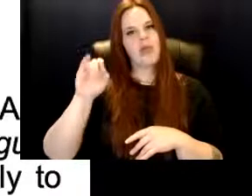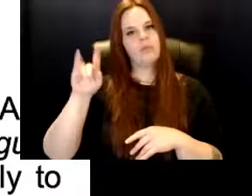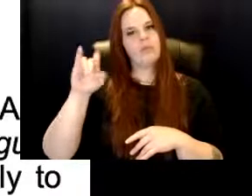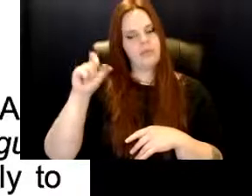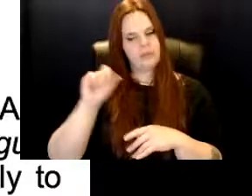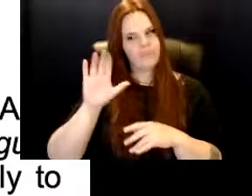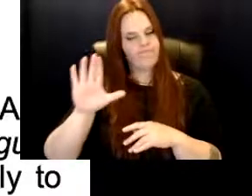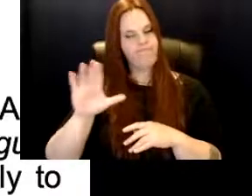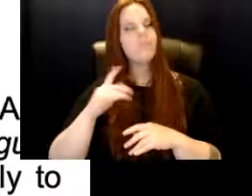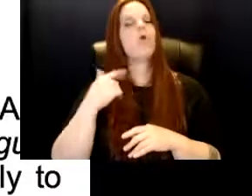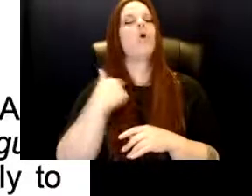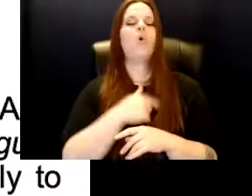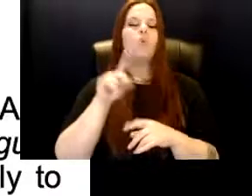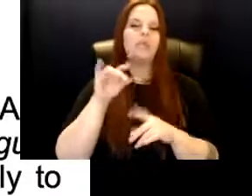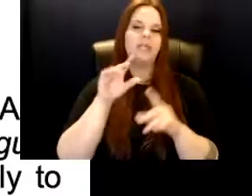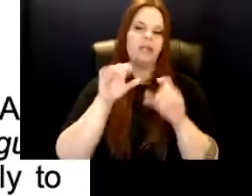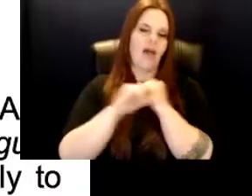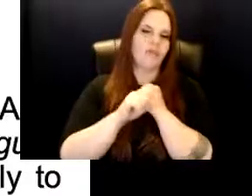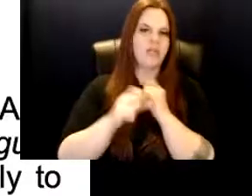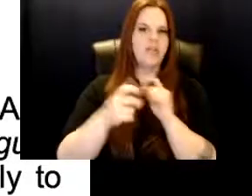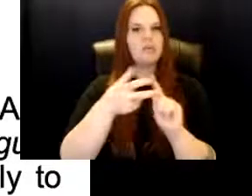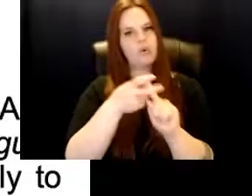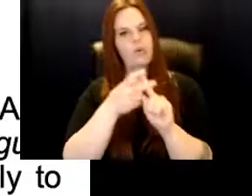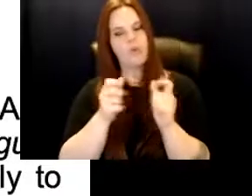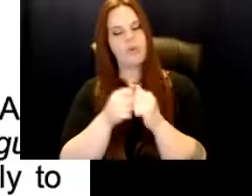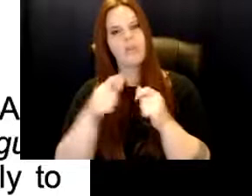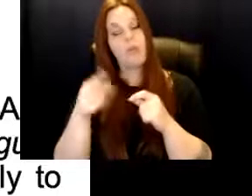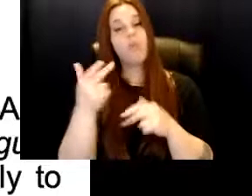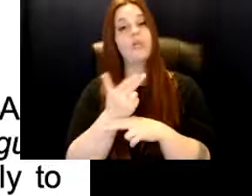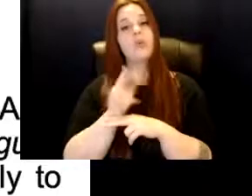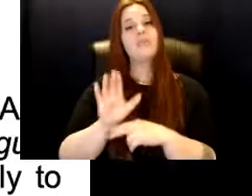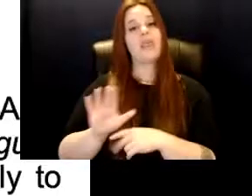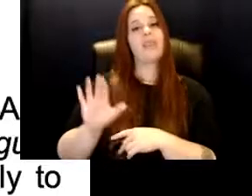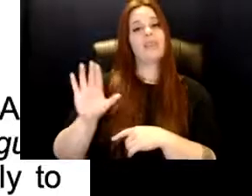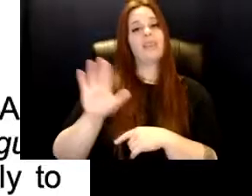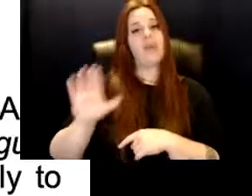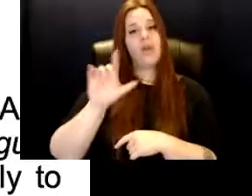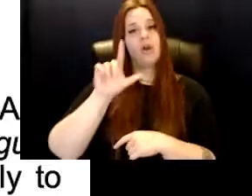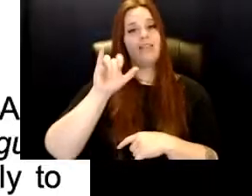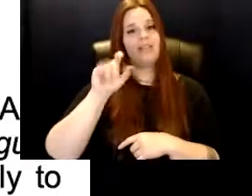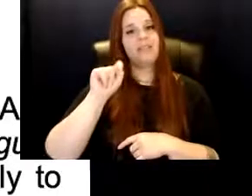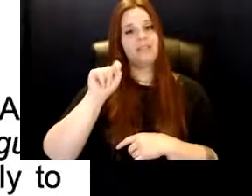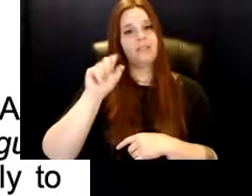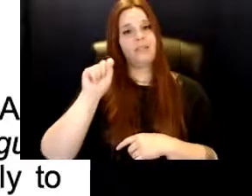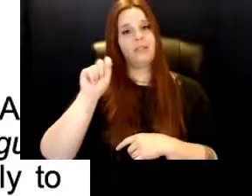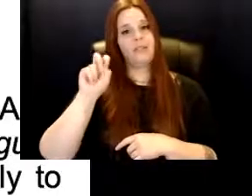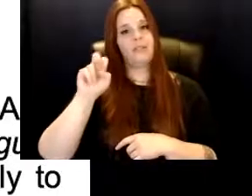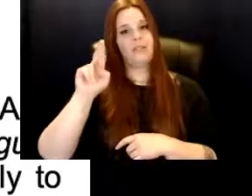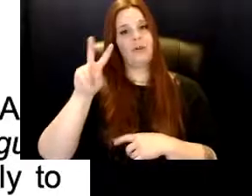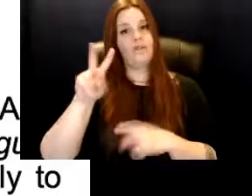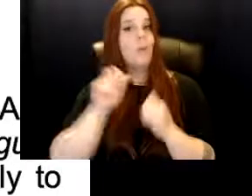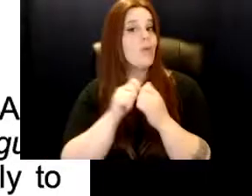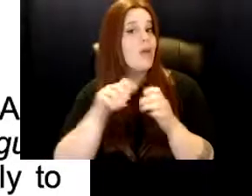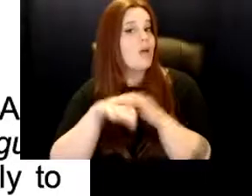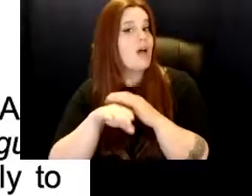with them. We did some recruitment through them, and we used their listserv without access to the listserv, I might add,